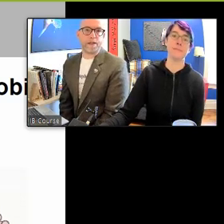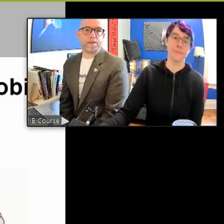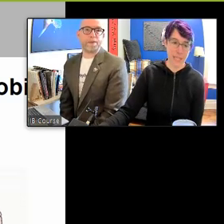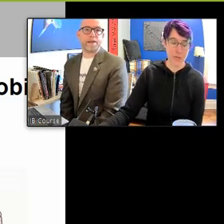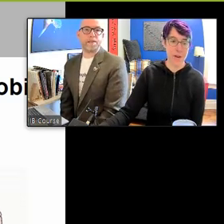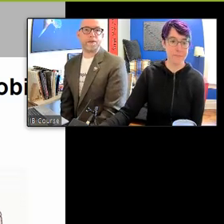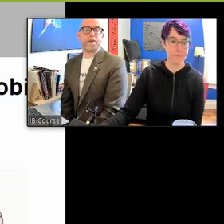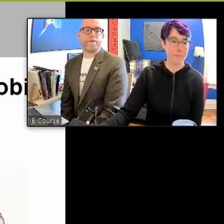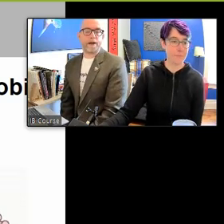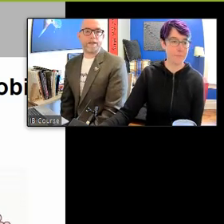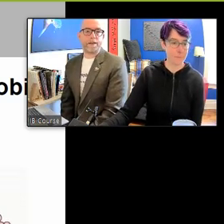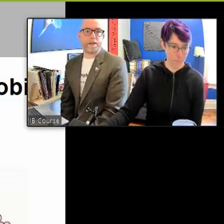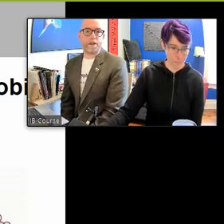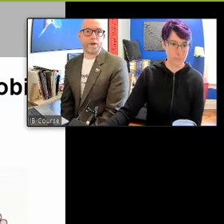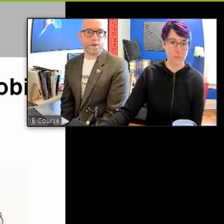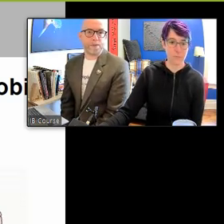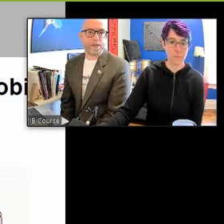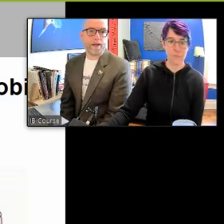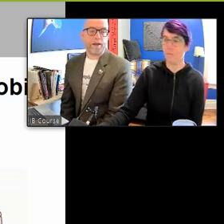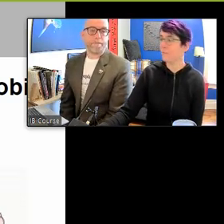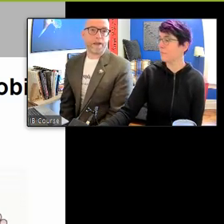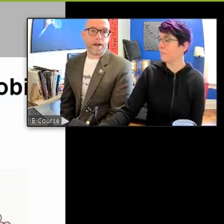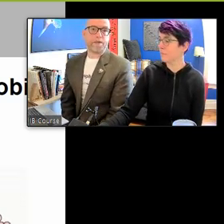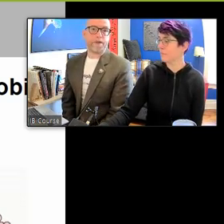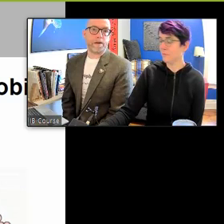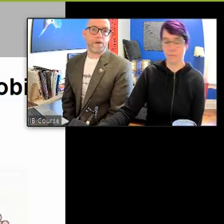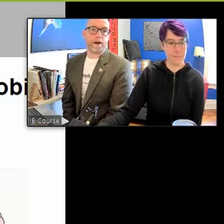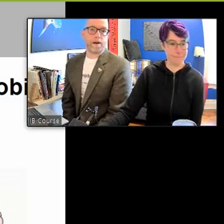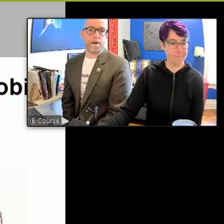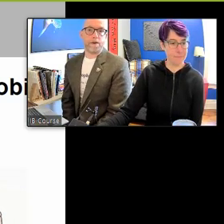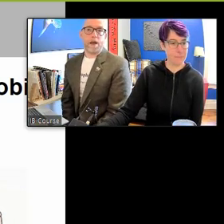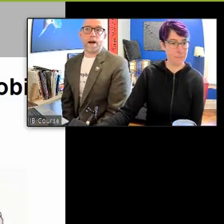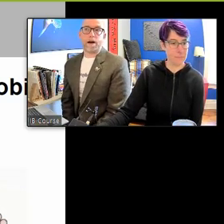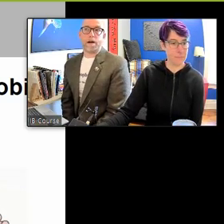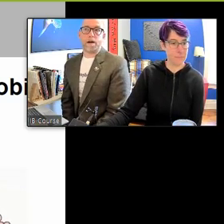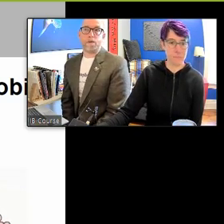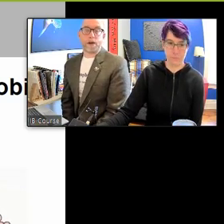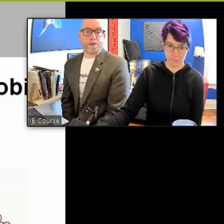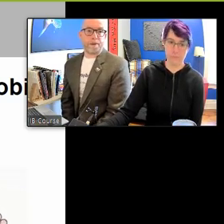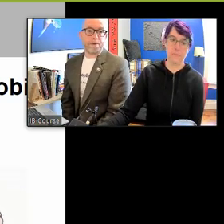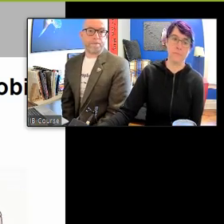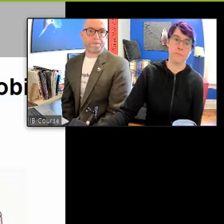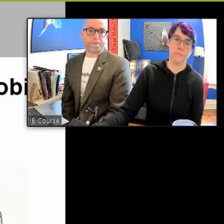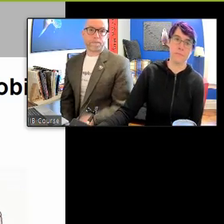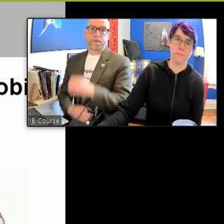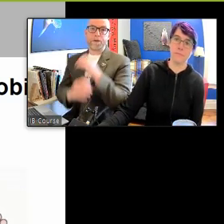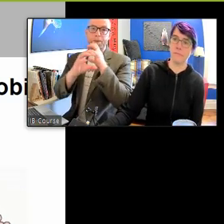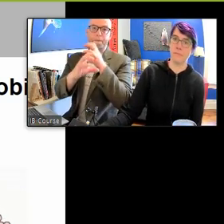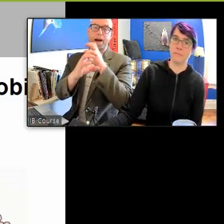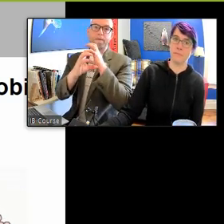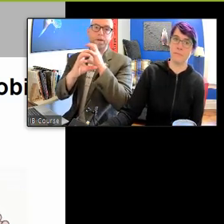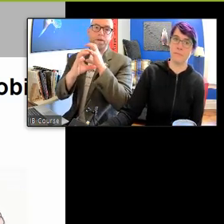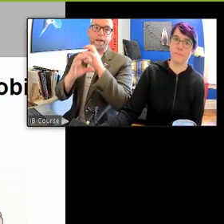permafrost melts. That's because right. You can find on the YouTubes lots of video of Russian people